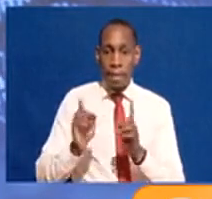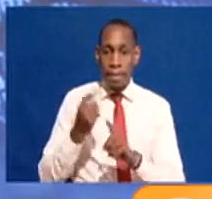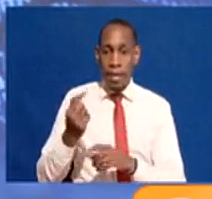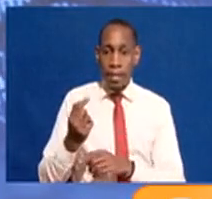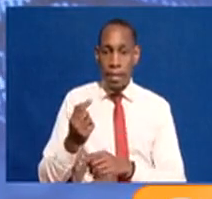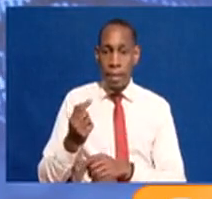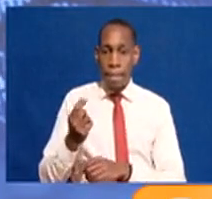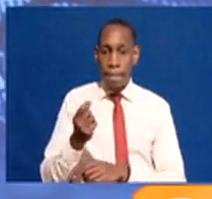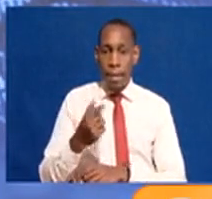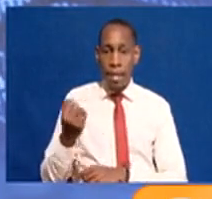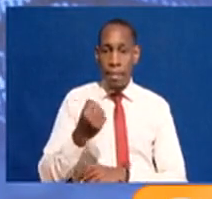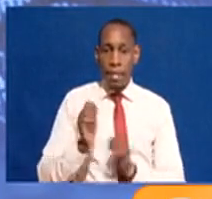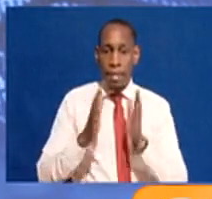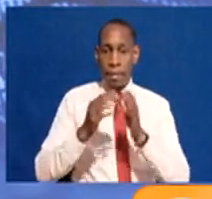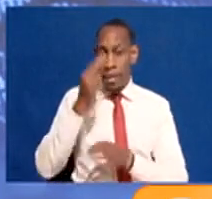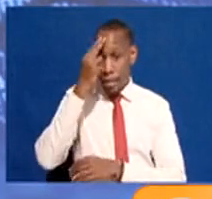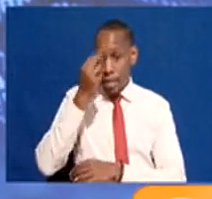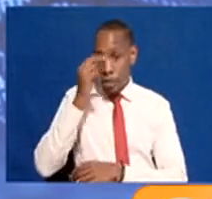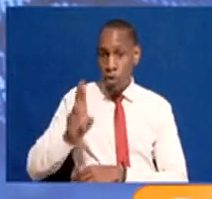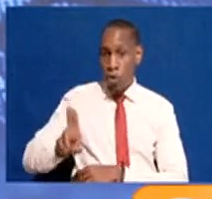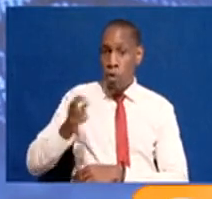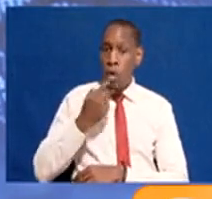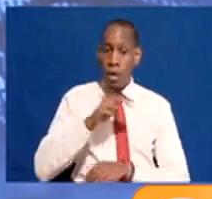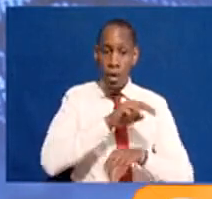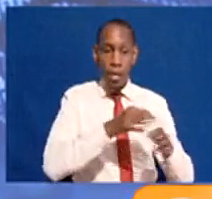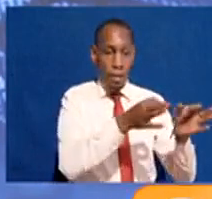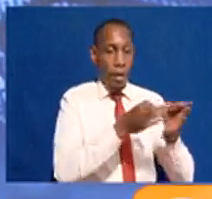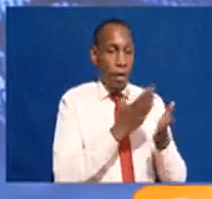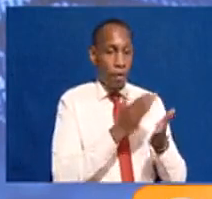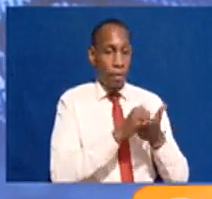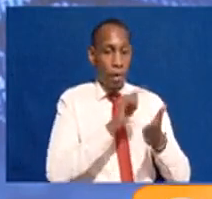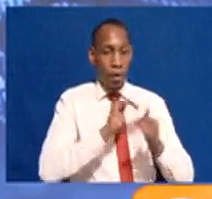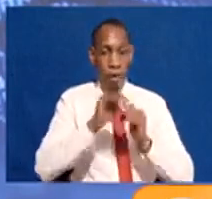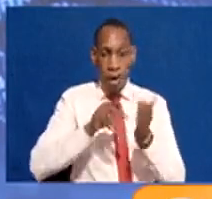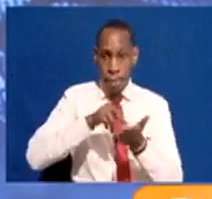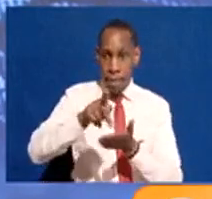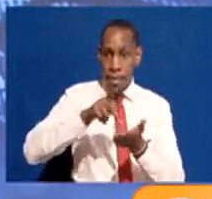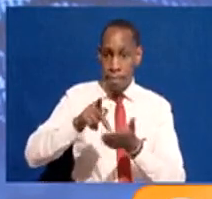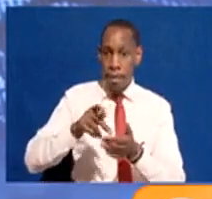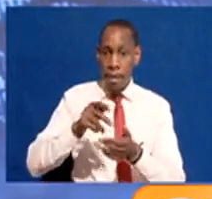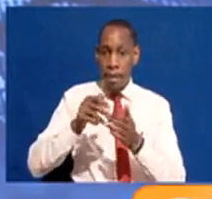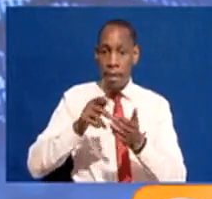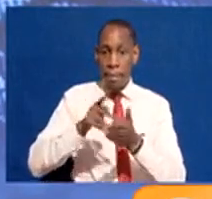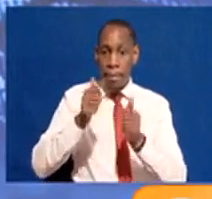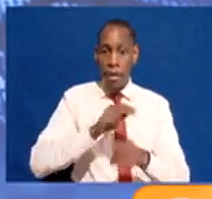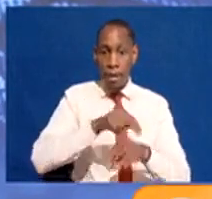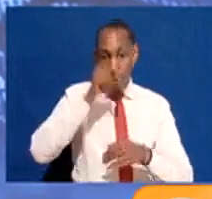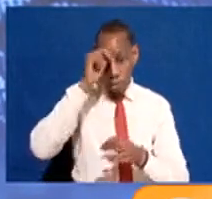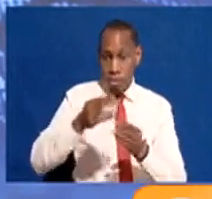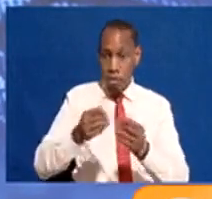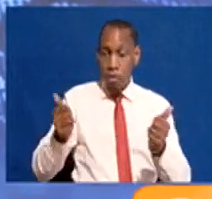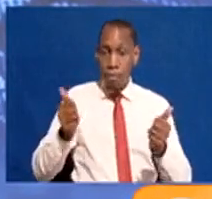in Narok that year, he ordered National Treasury to ensure that all payments owed by national government are